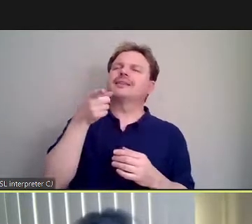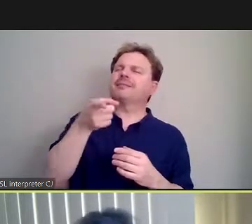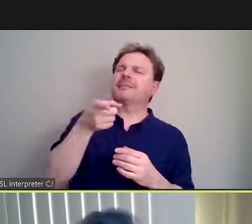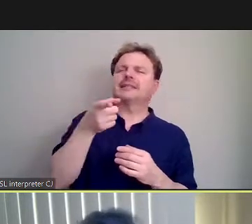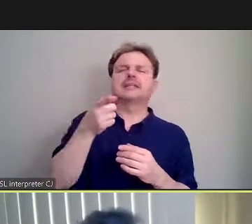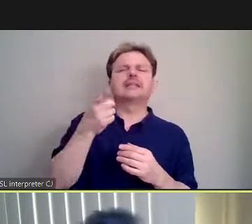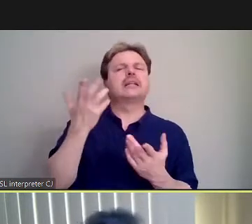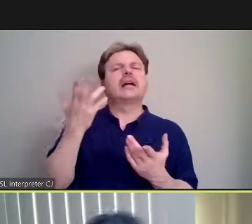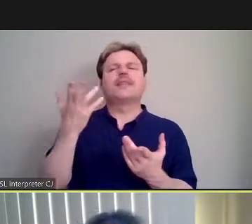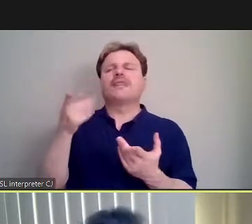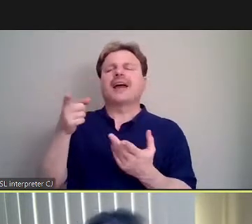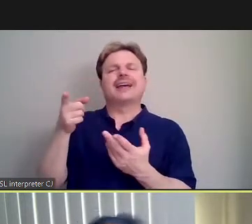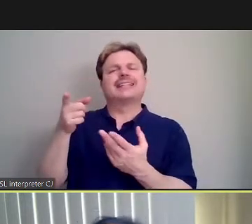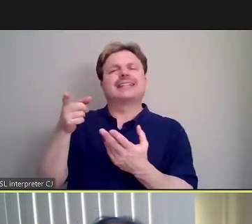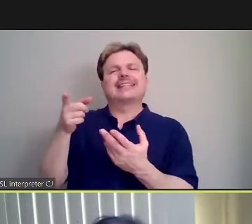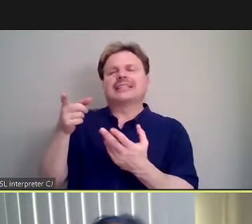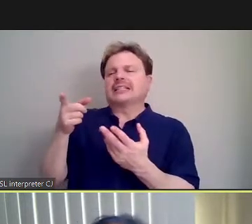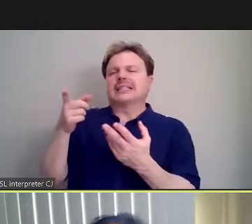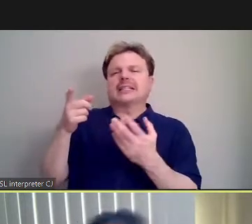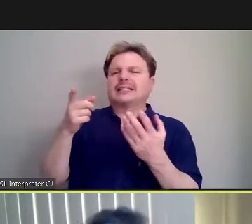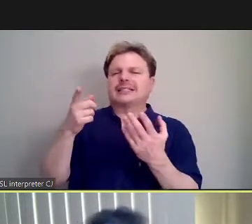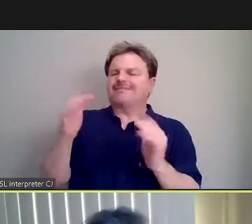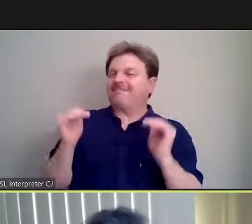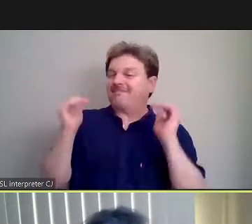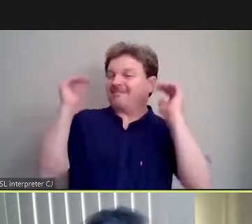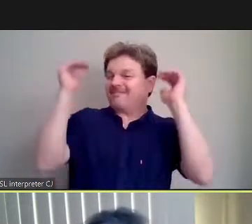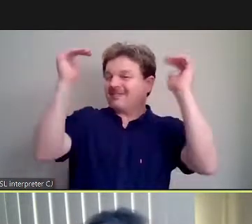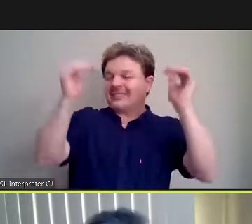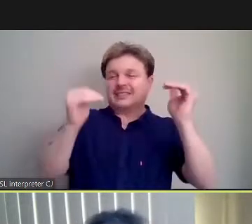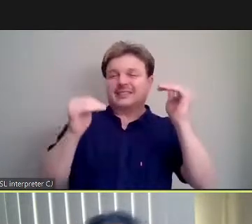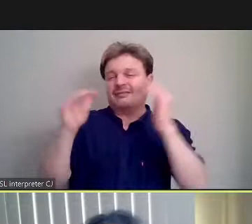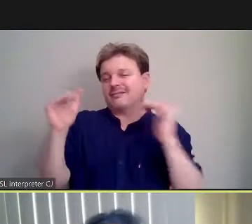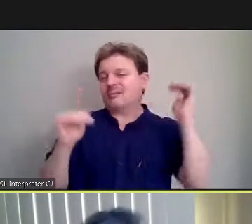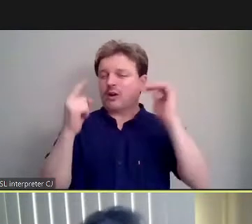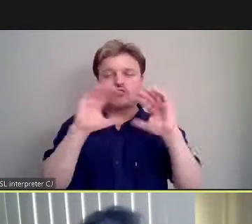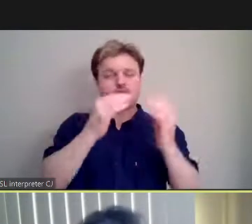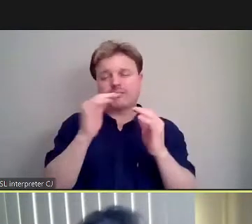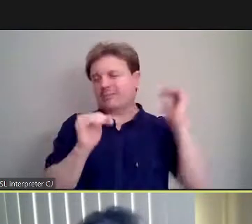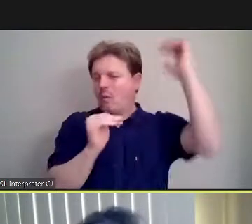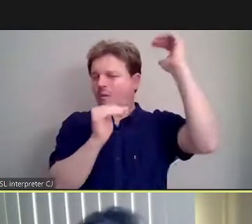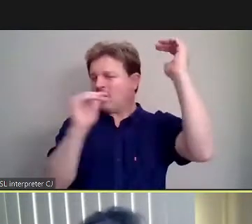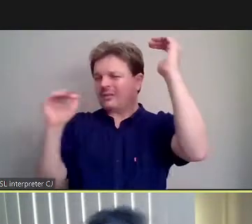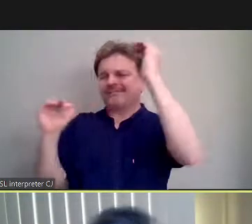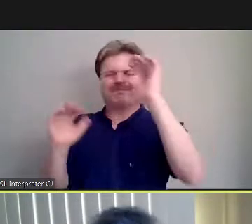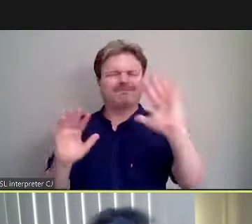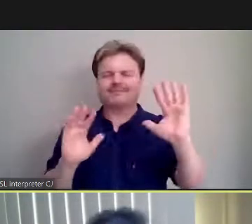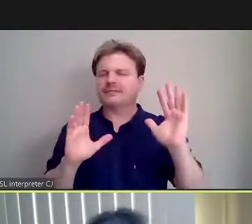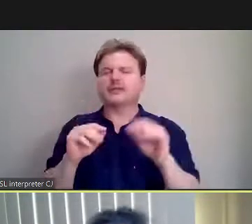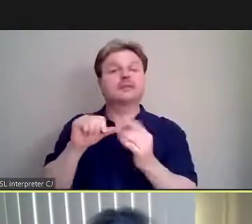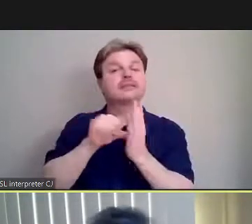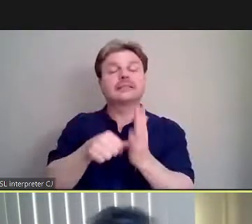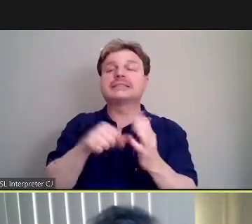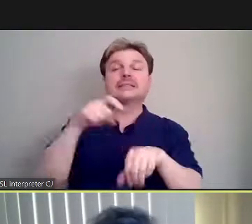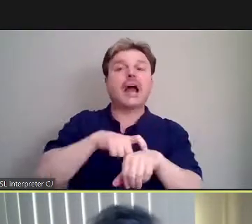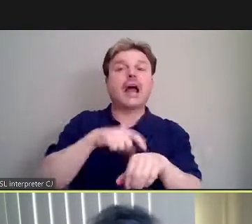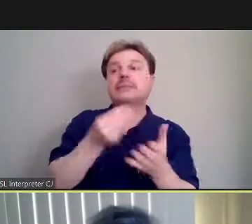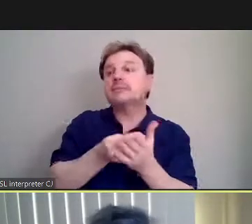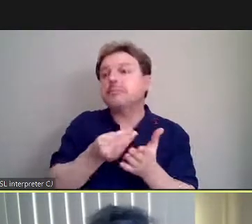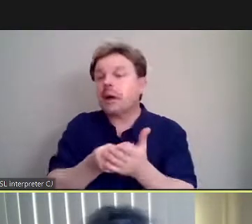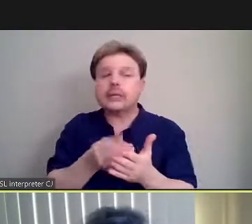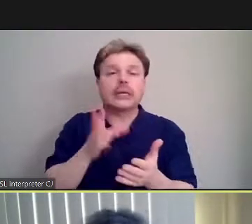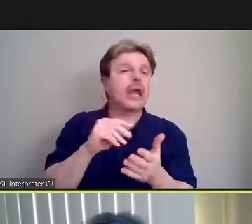deprivileges this certain framework that really stresses that time is money and that productivity is what makes